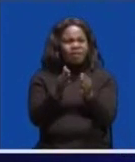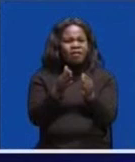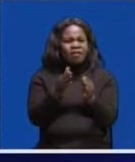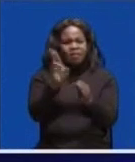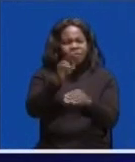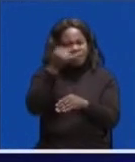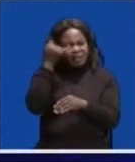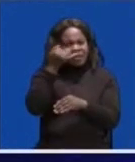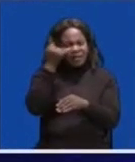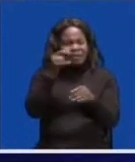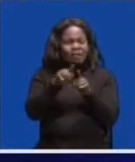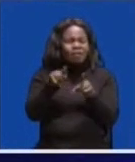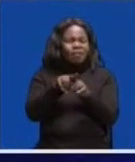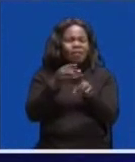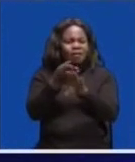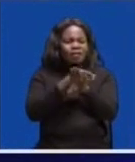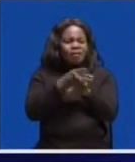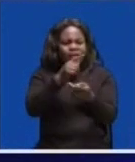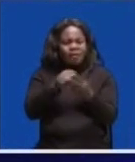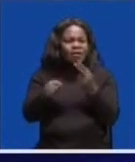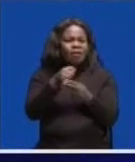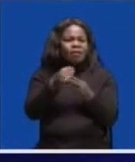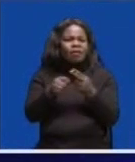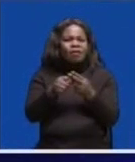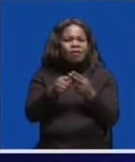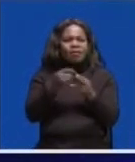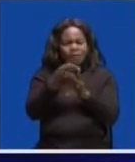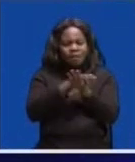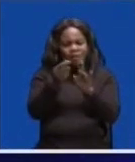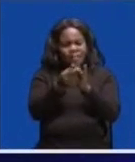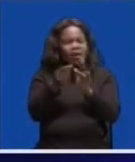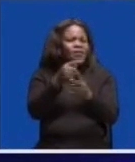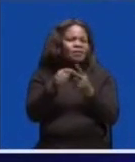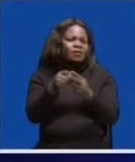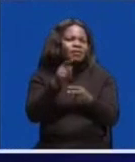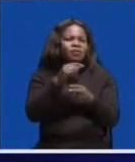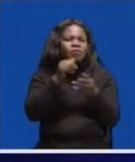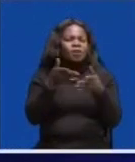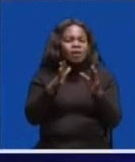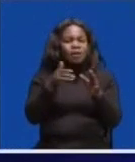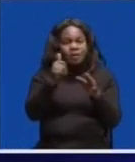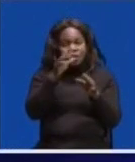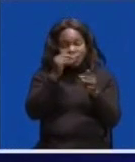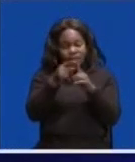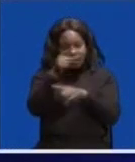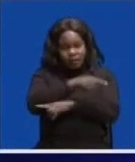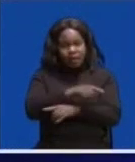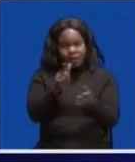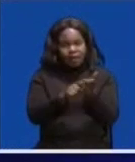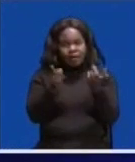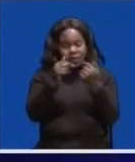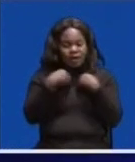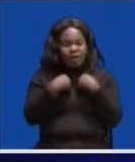drug abuse and engaging in premarital sexual activities. Mrs. Lungu said this in Lusaka today when she addressed over